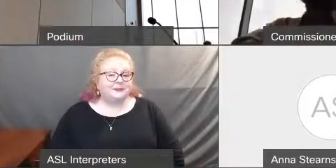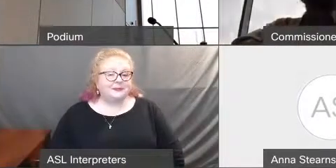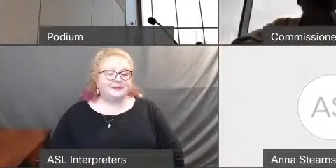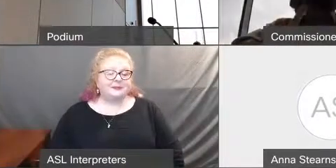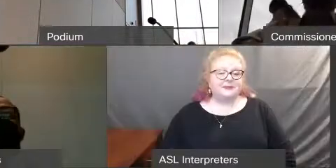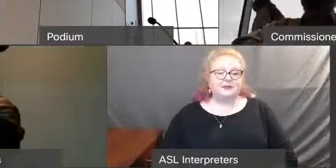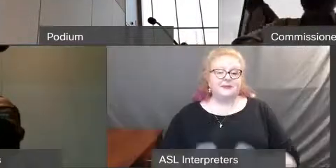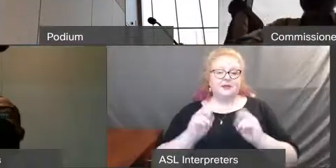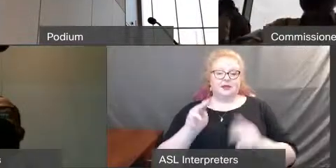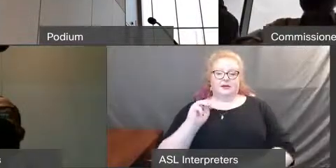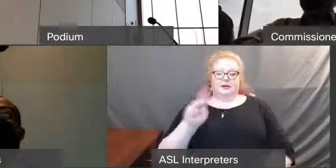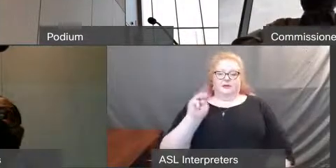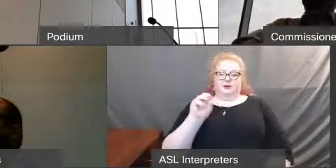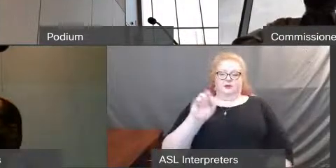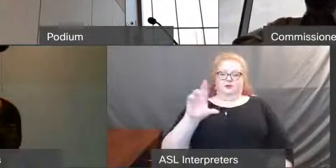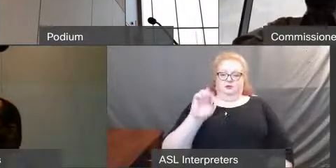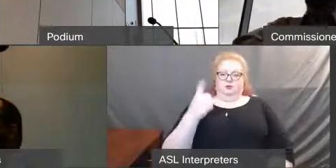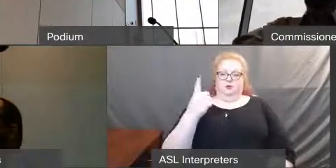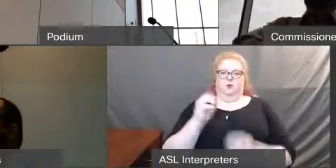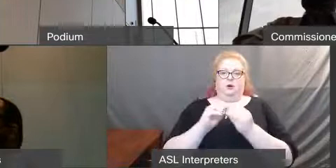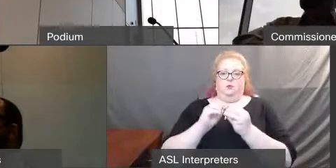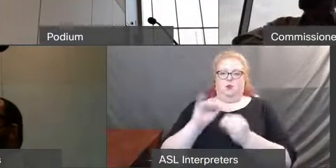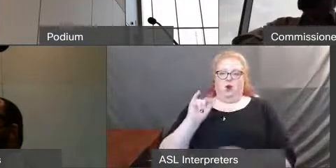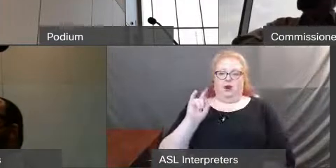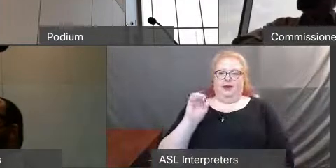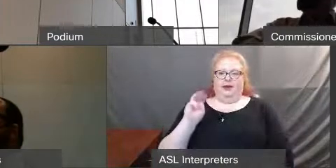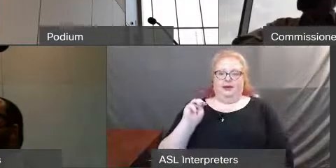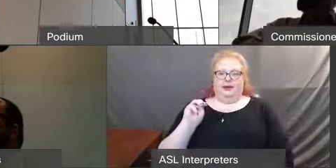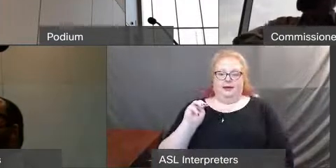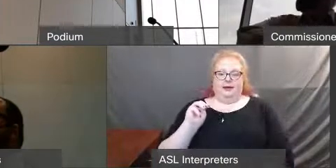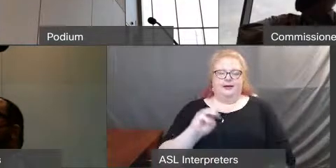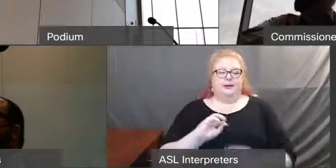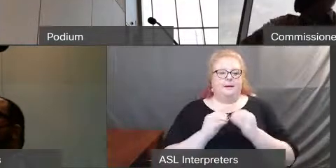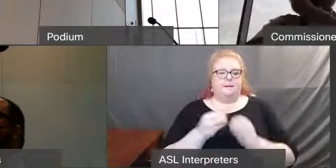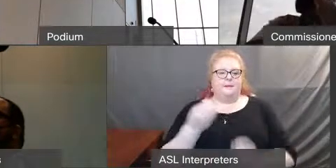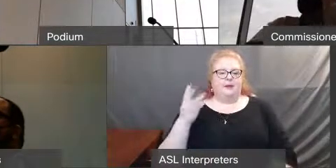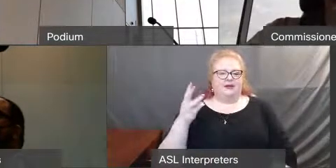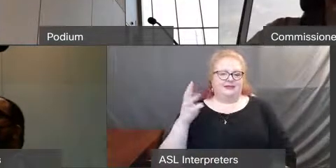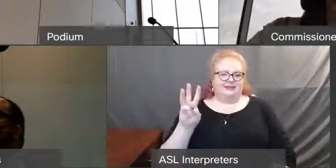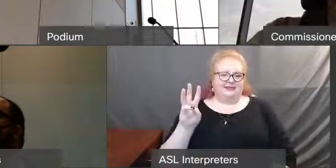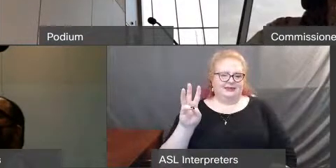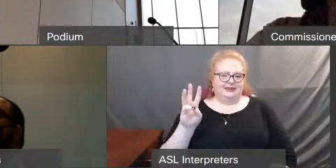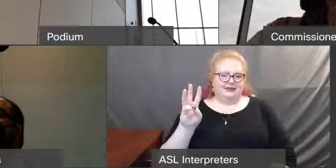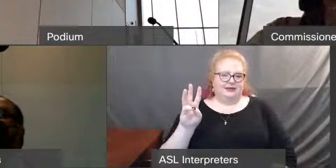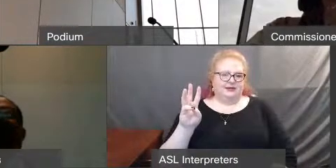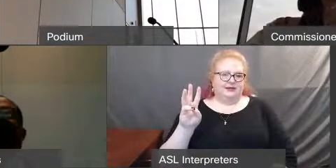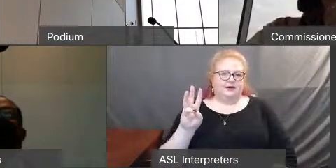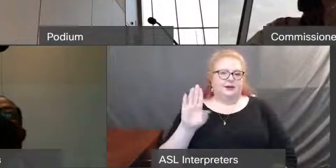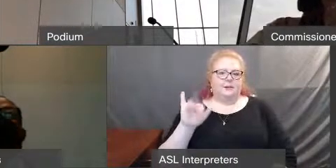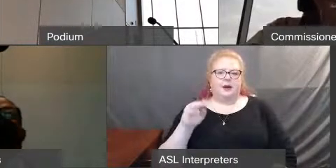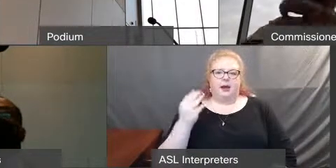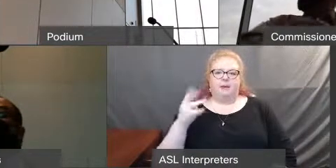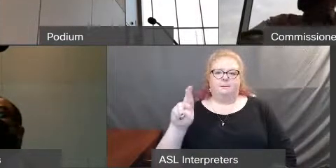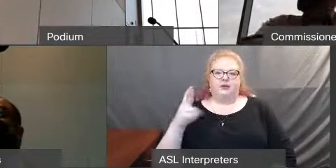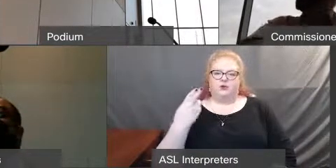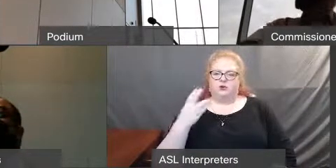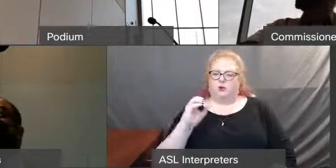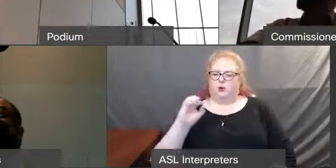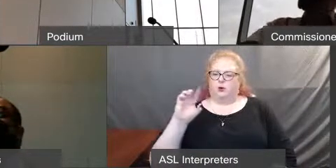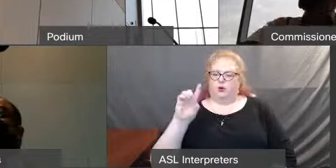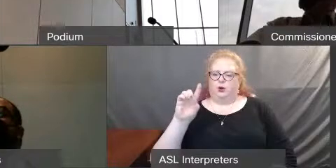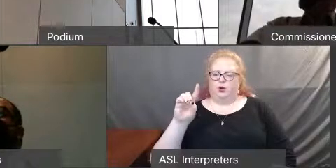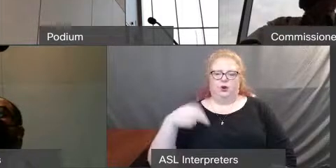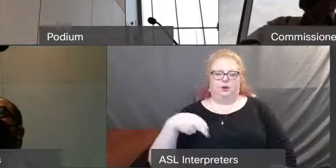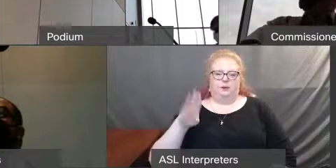Okay, Mr. Moore, I think we've got one more item. Item number 16 will be presented by Mr. Hood of Public Works. Great, thank